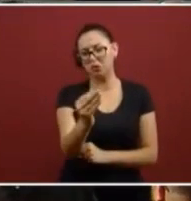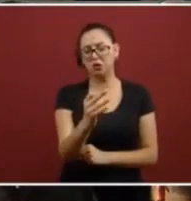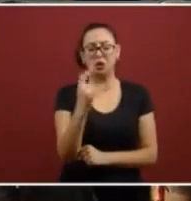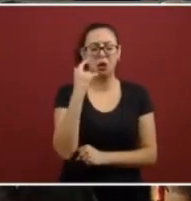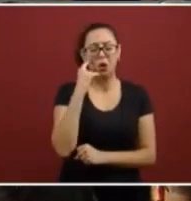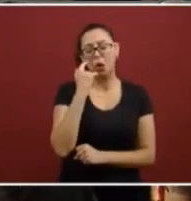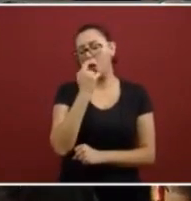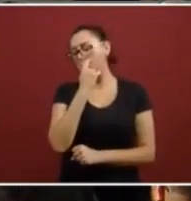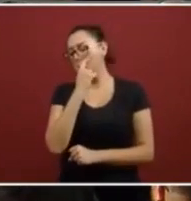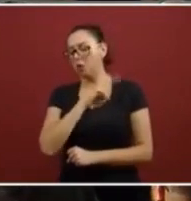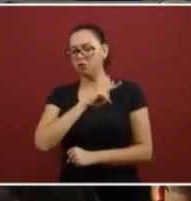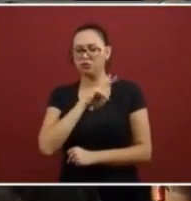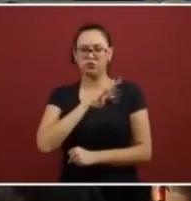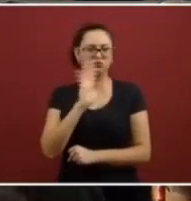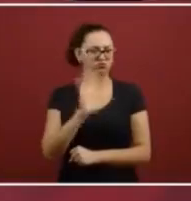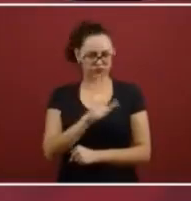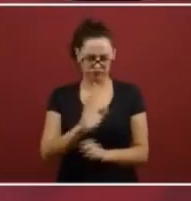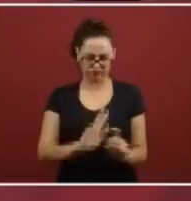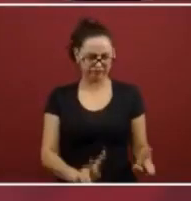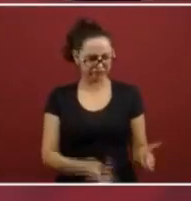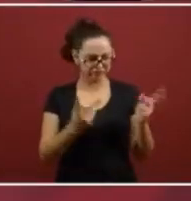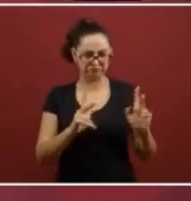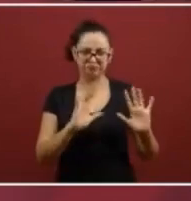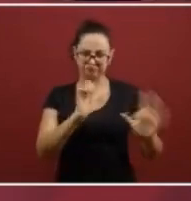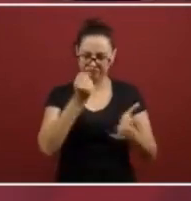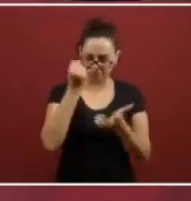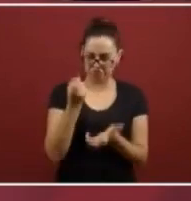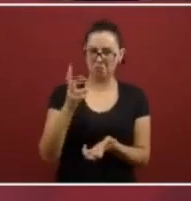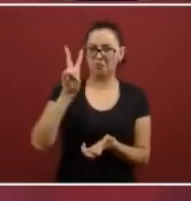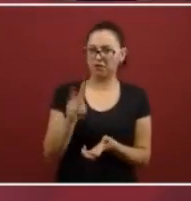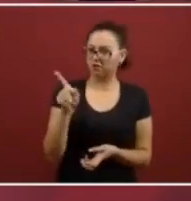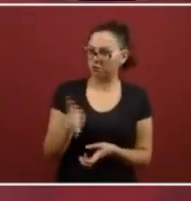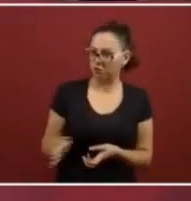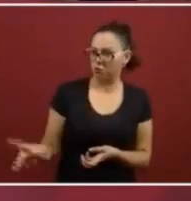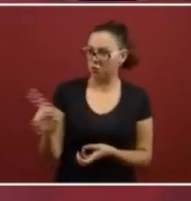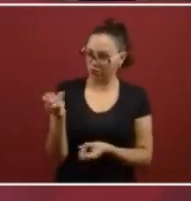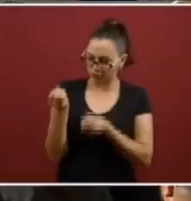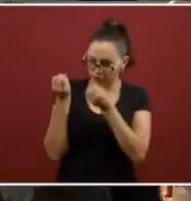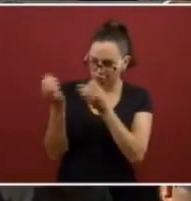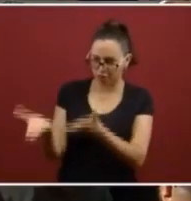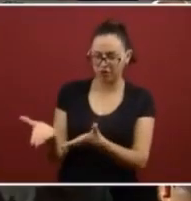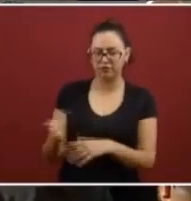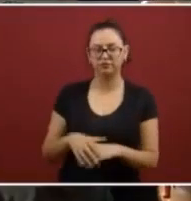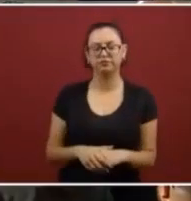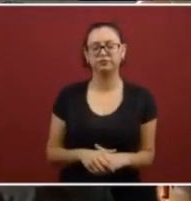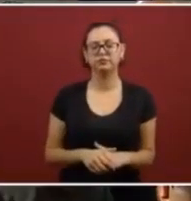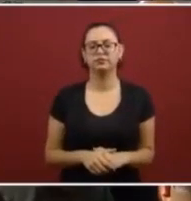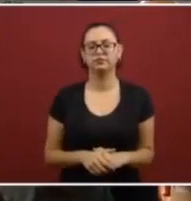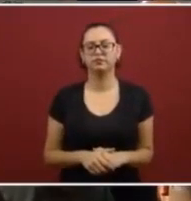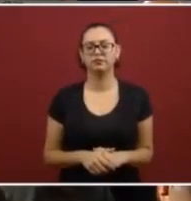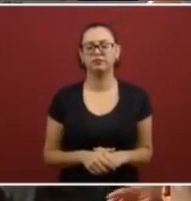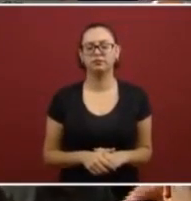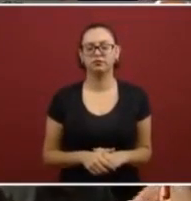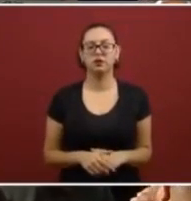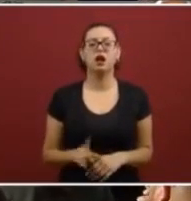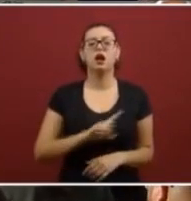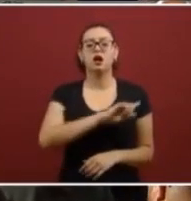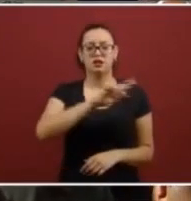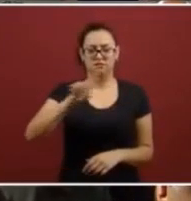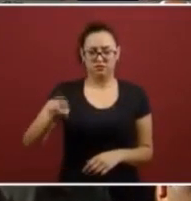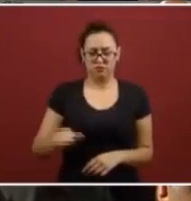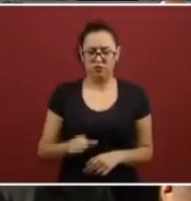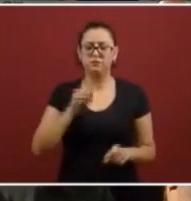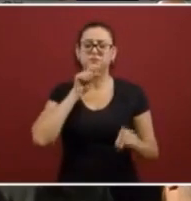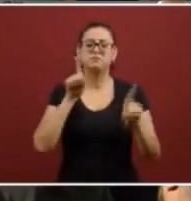discrecional, sino ahora sí se warehouses traduzca en un or mayor them impacto using para la them when they ciudadanía. wanted them. Eh, They they said they're Posteriormente, going to la be instrucción del señor presidente es